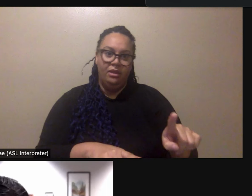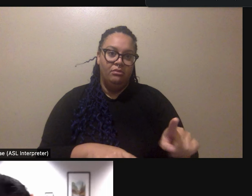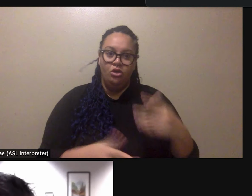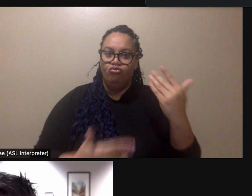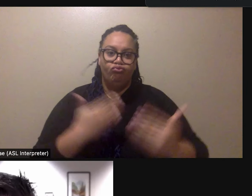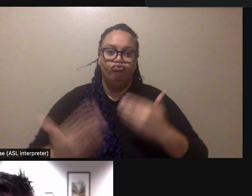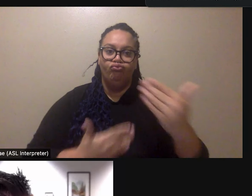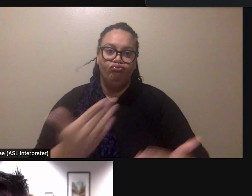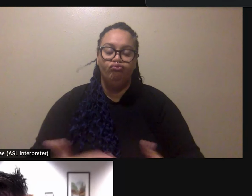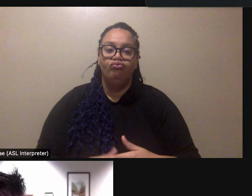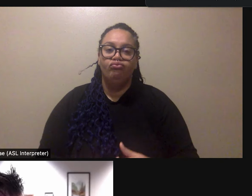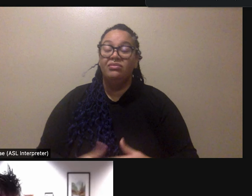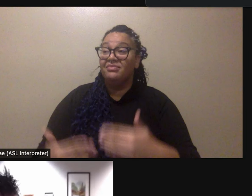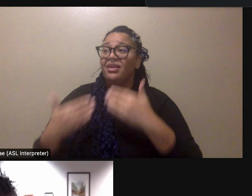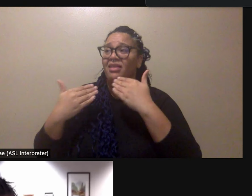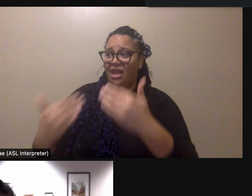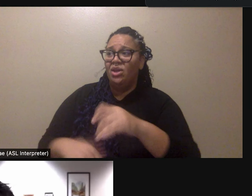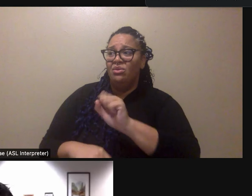Yeah. Thank you.